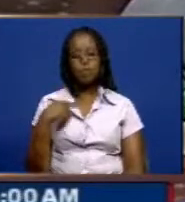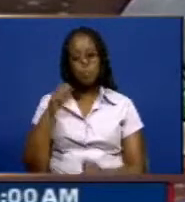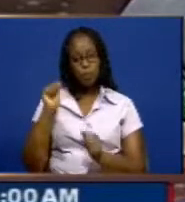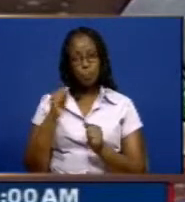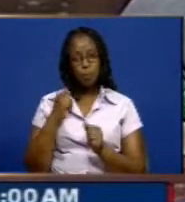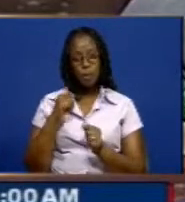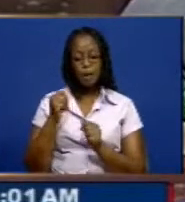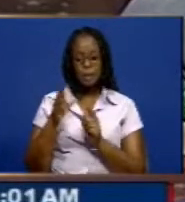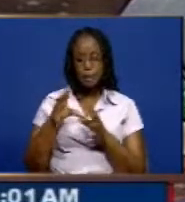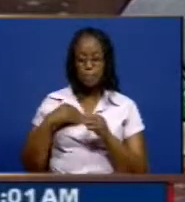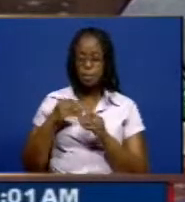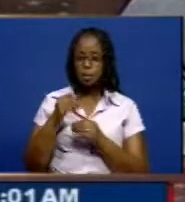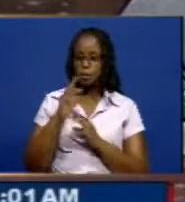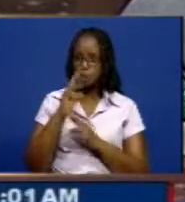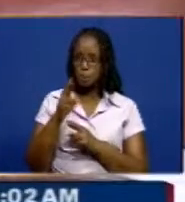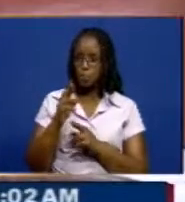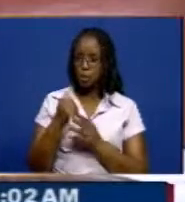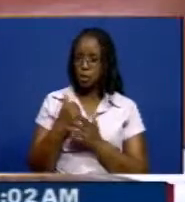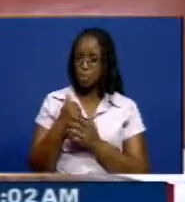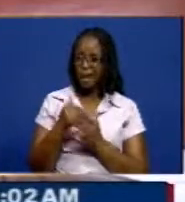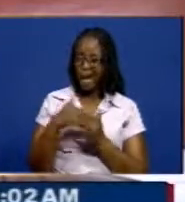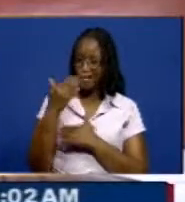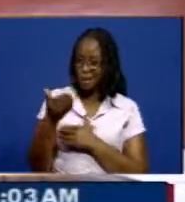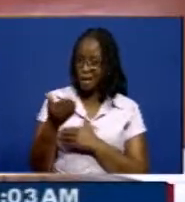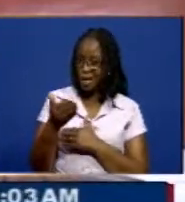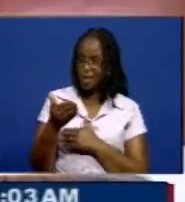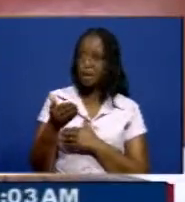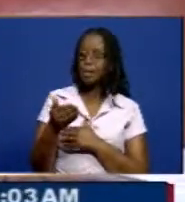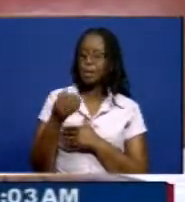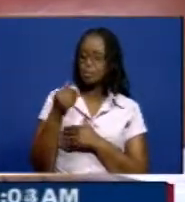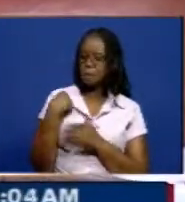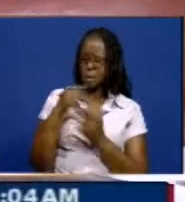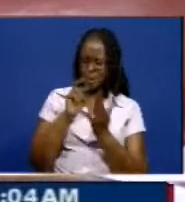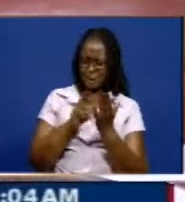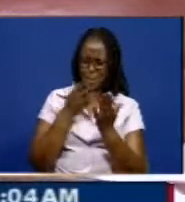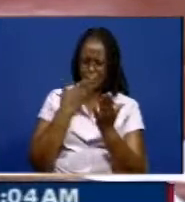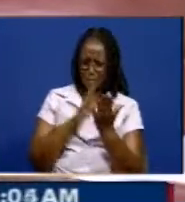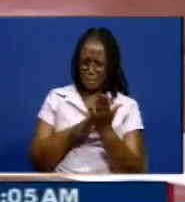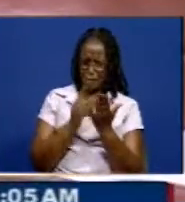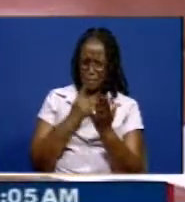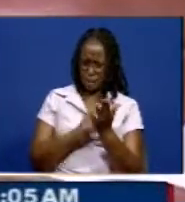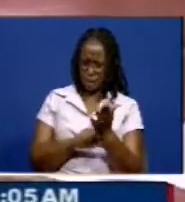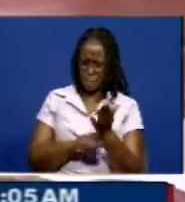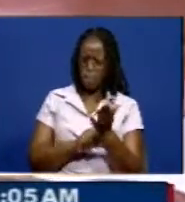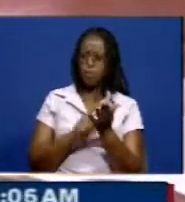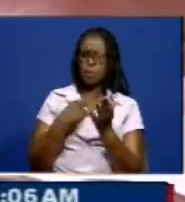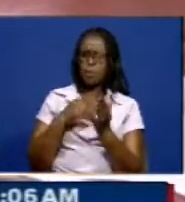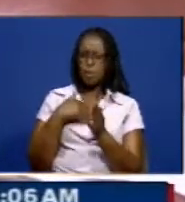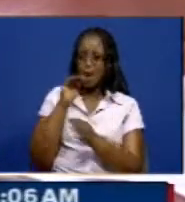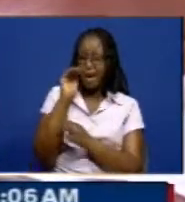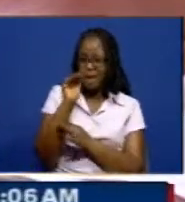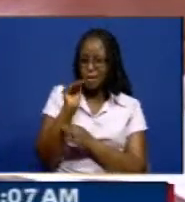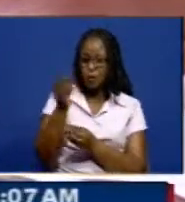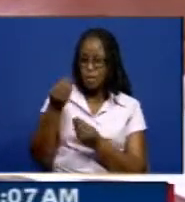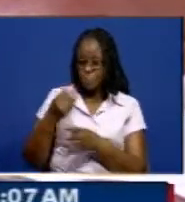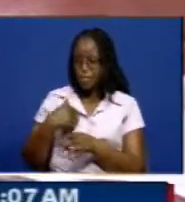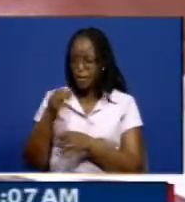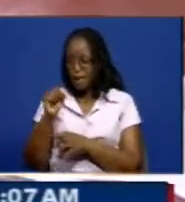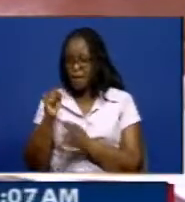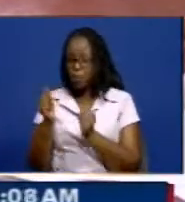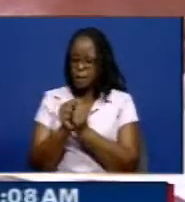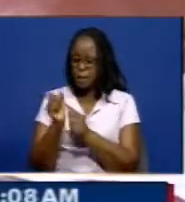I am seeing the letter for the first time. Yes. I would seek 5 or 10 minutes to take instructions on that letter from the governor.